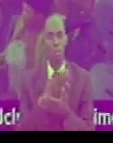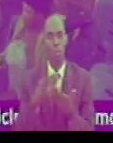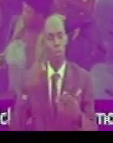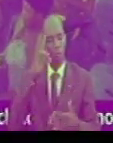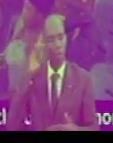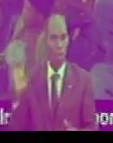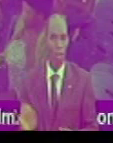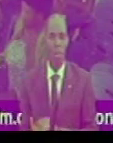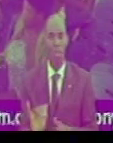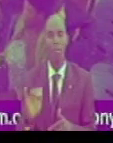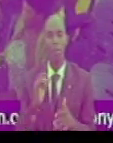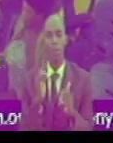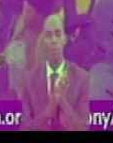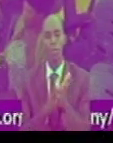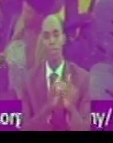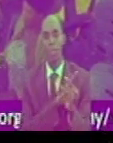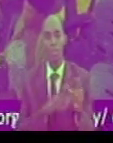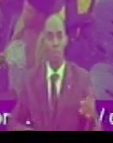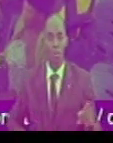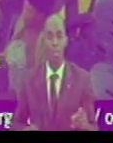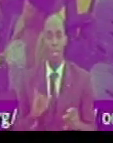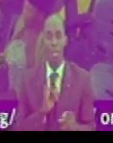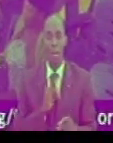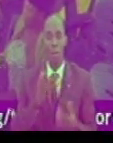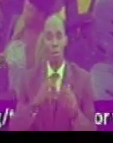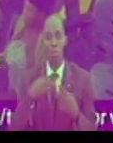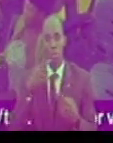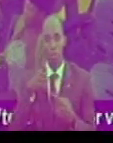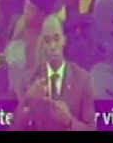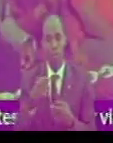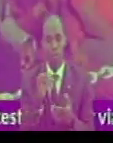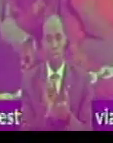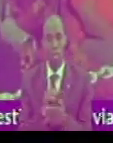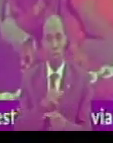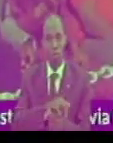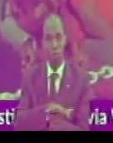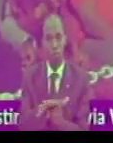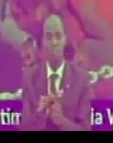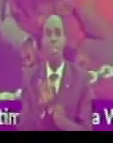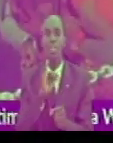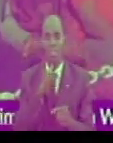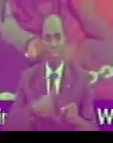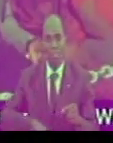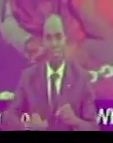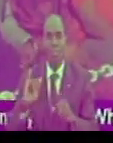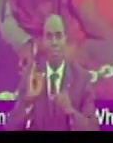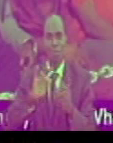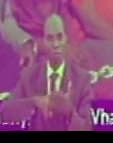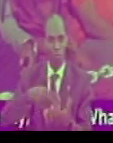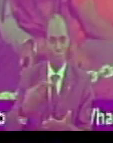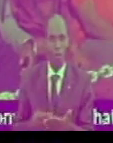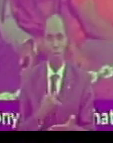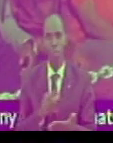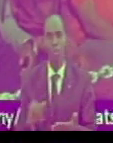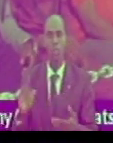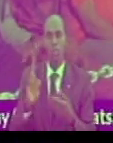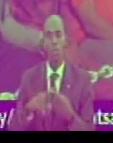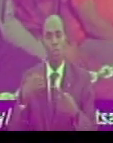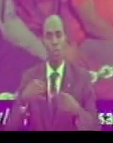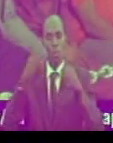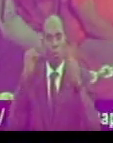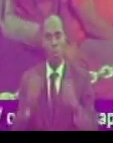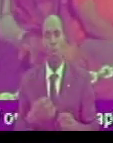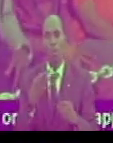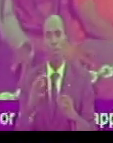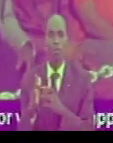Jesus. On the official Facebook page of the GS, Chris Mugwanga said, "Praise the Lord, I